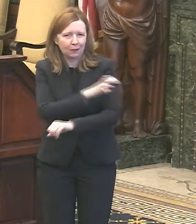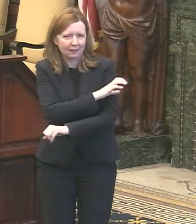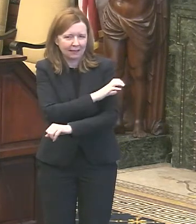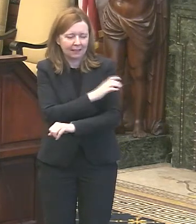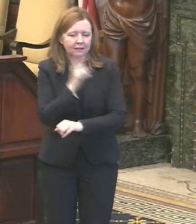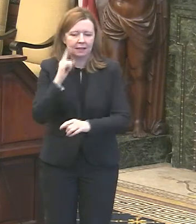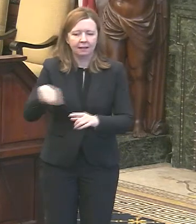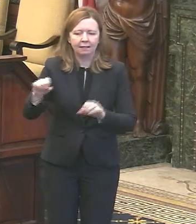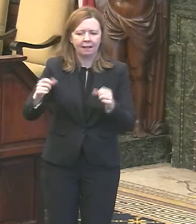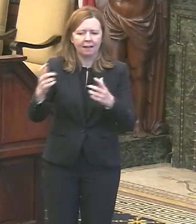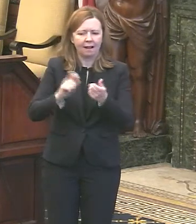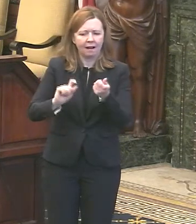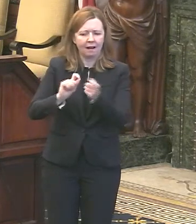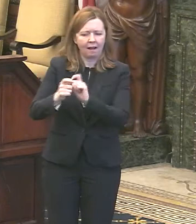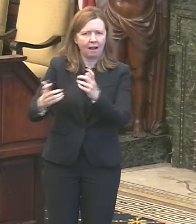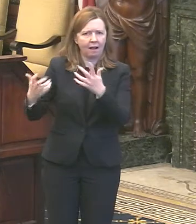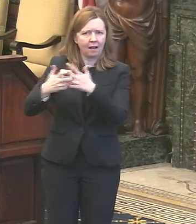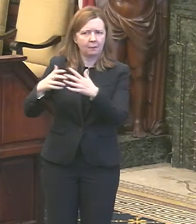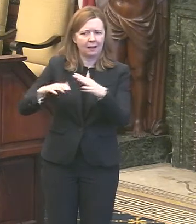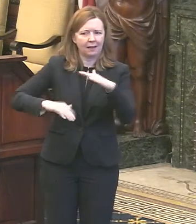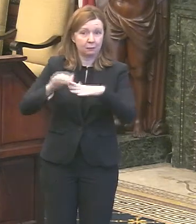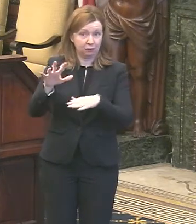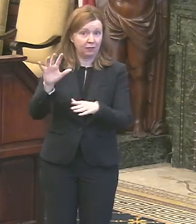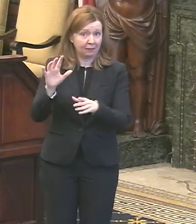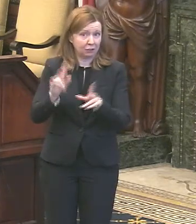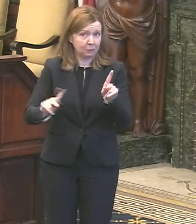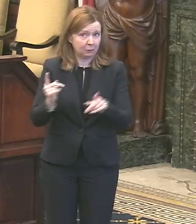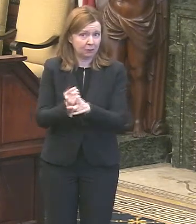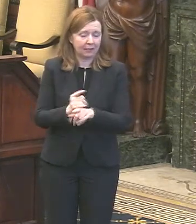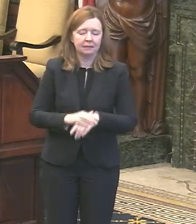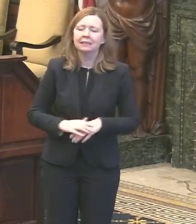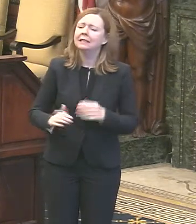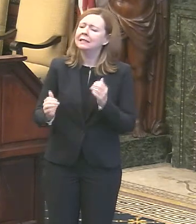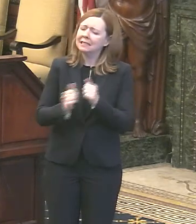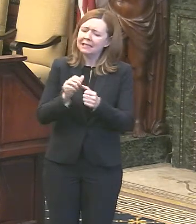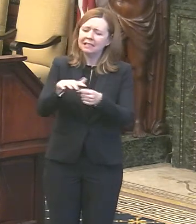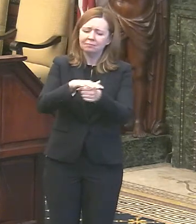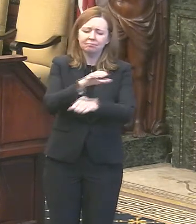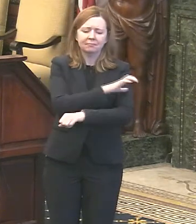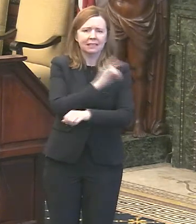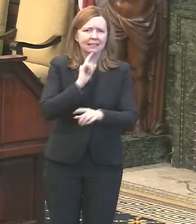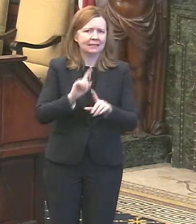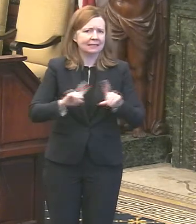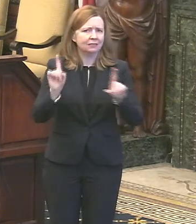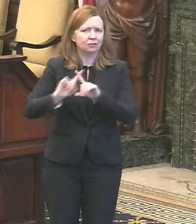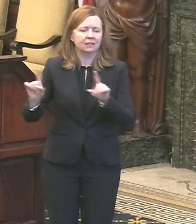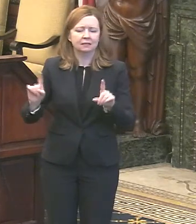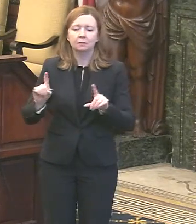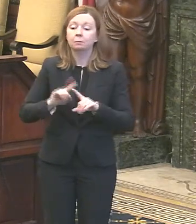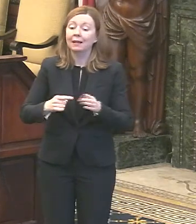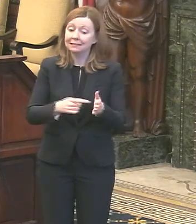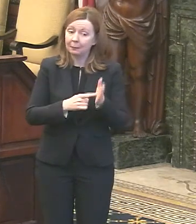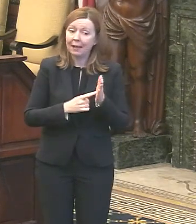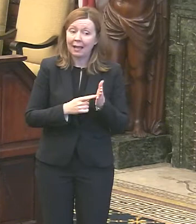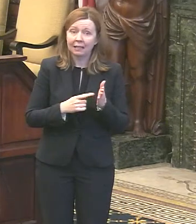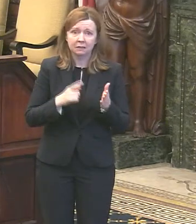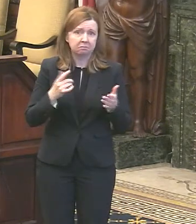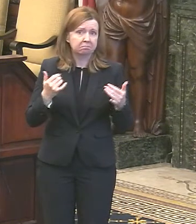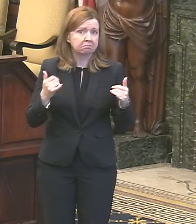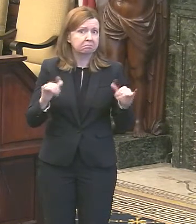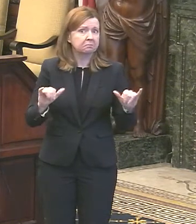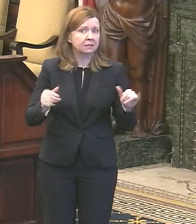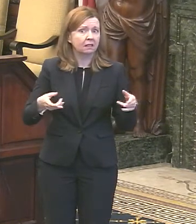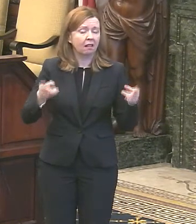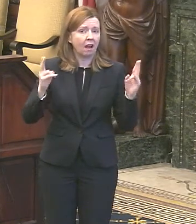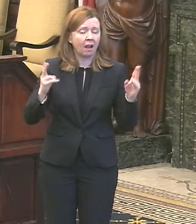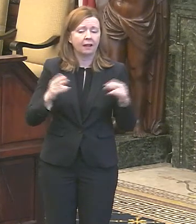could accommodate up to 500 if memory serves. Yeah, each one's a little different according to the space, but the demand there has stayed pretty high. So